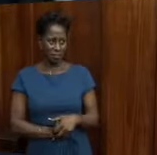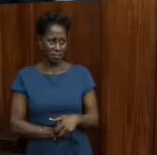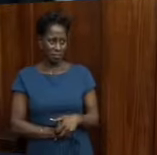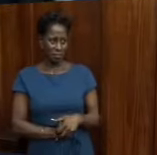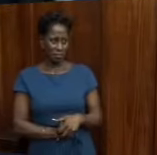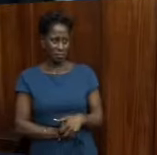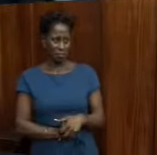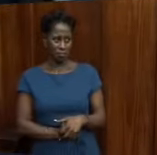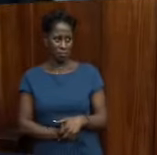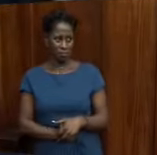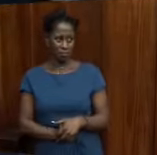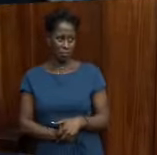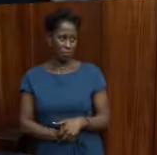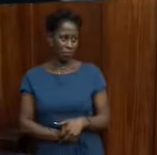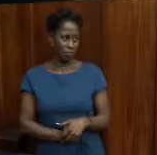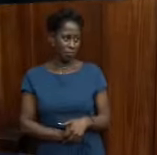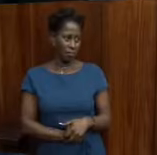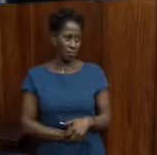of marijuana.